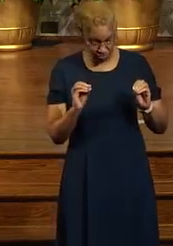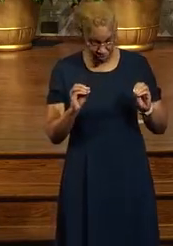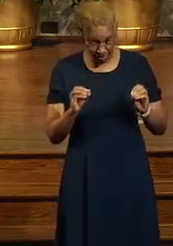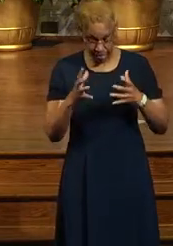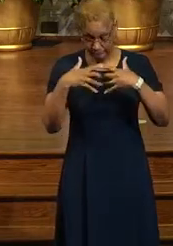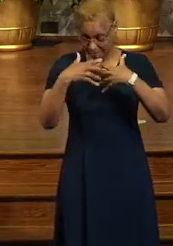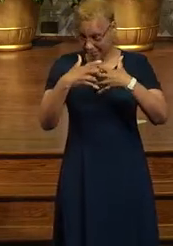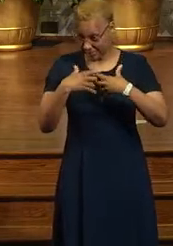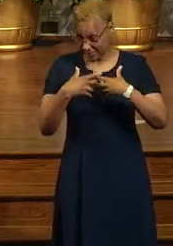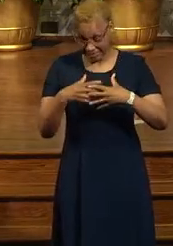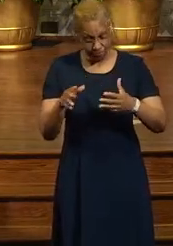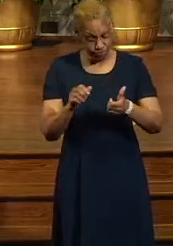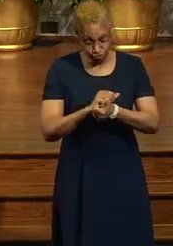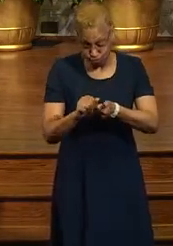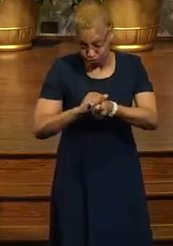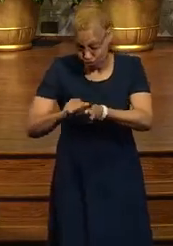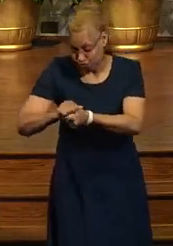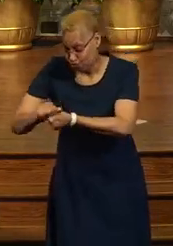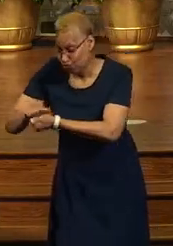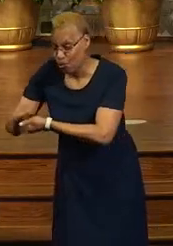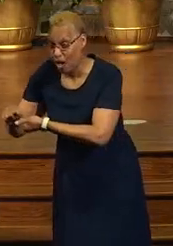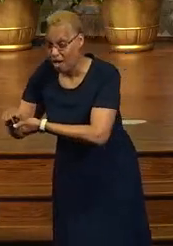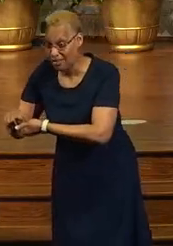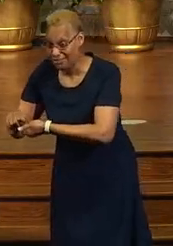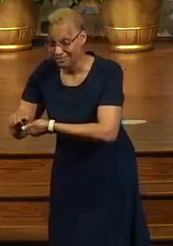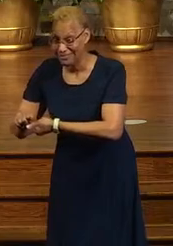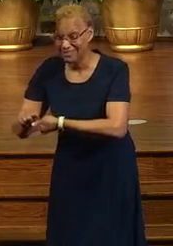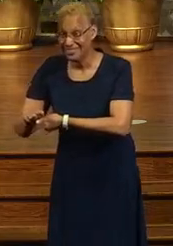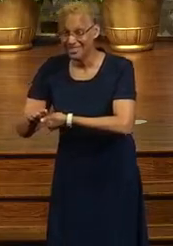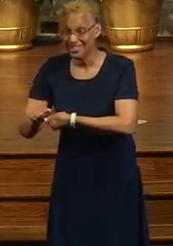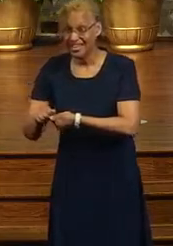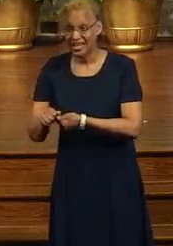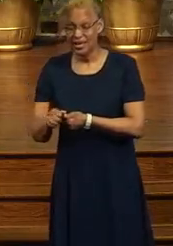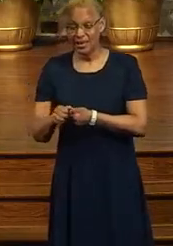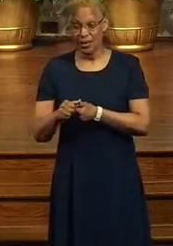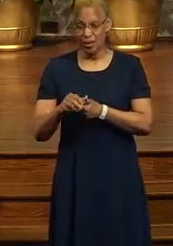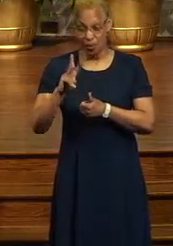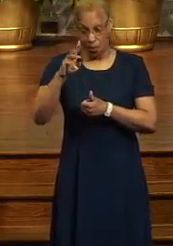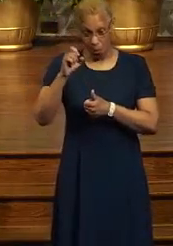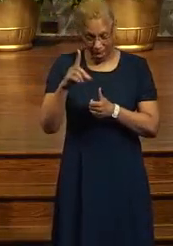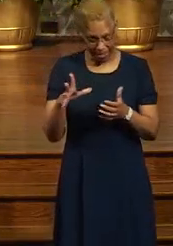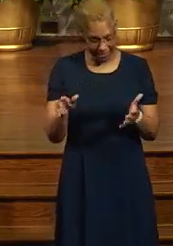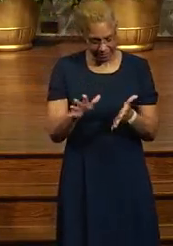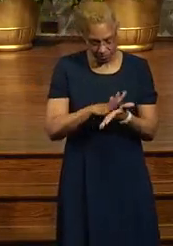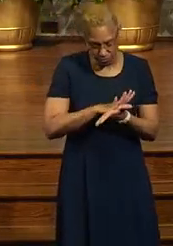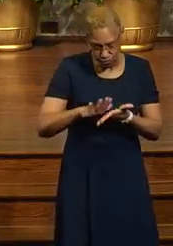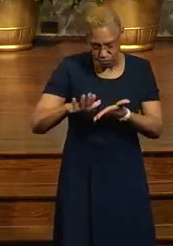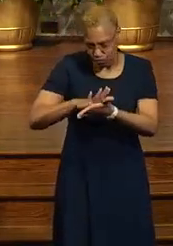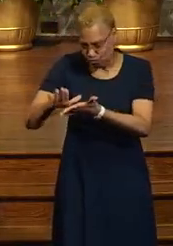machine is doing the cleaning. It's waxing the car.